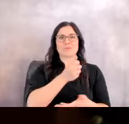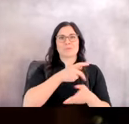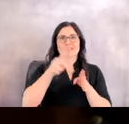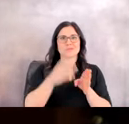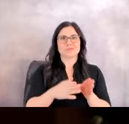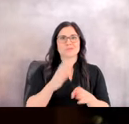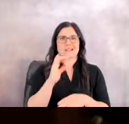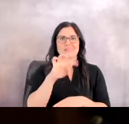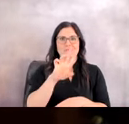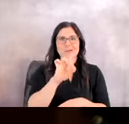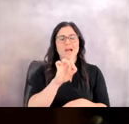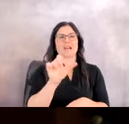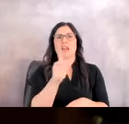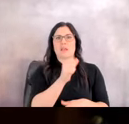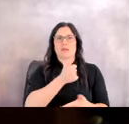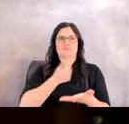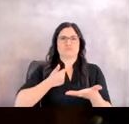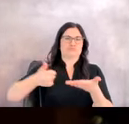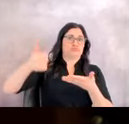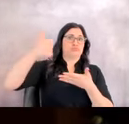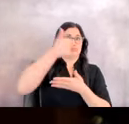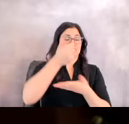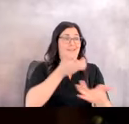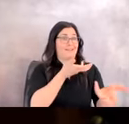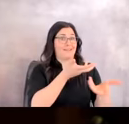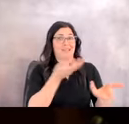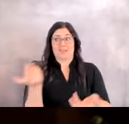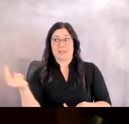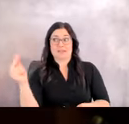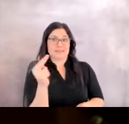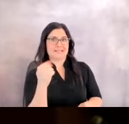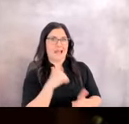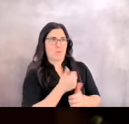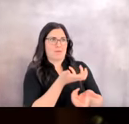administrators, with anybody, how are we handling